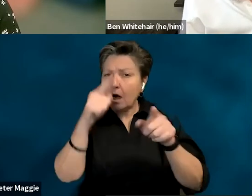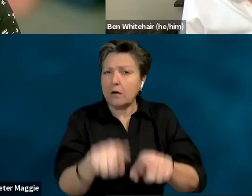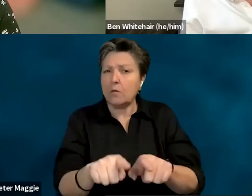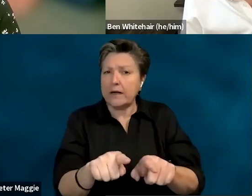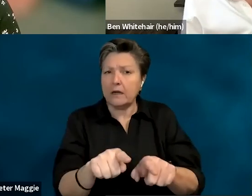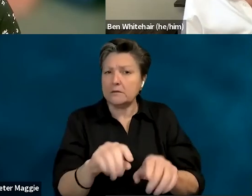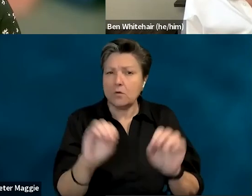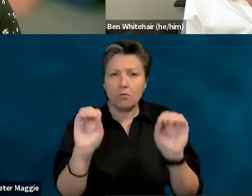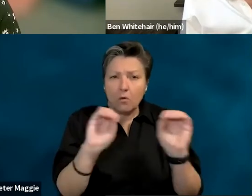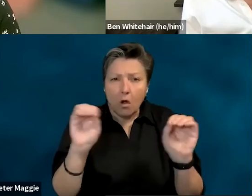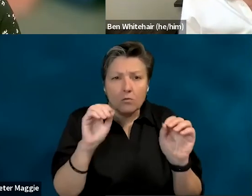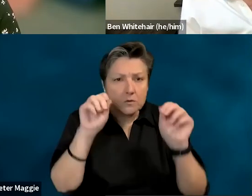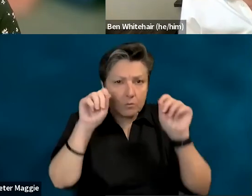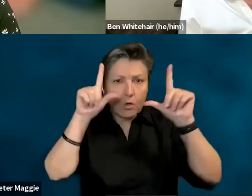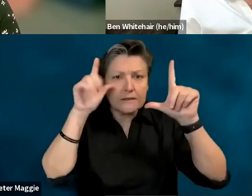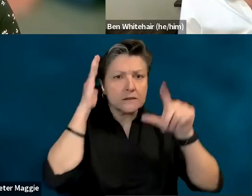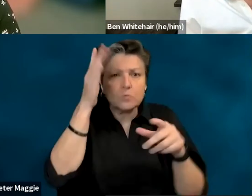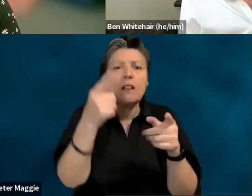surprises.